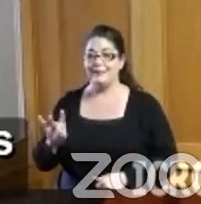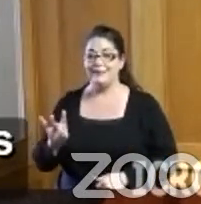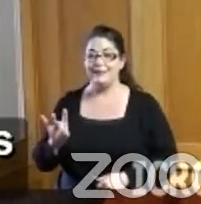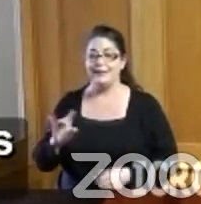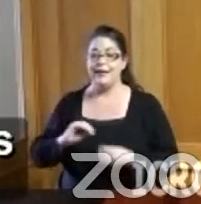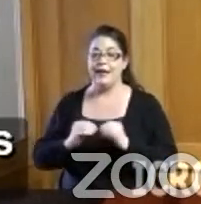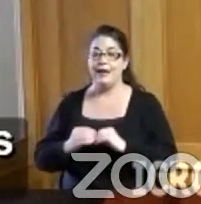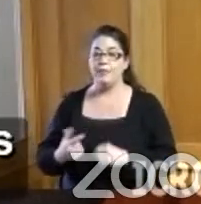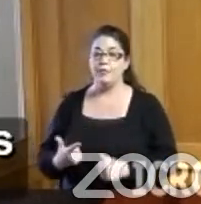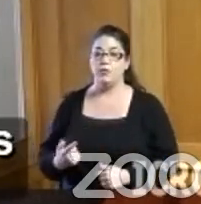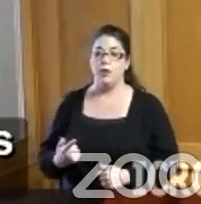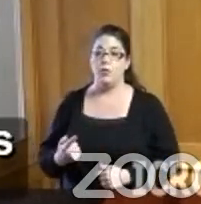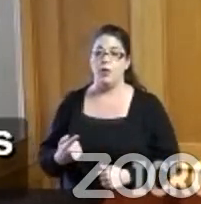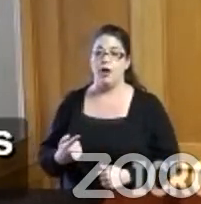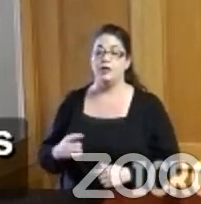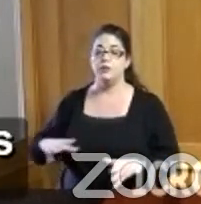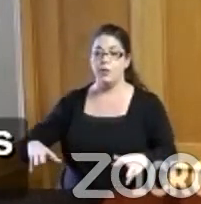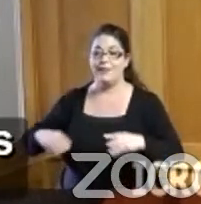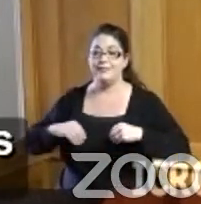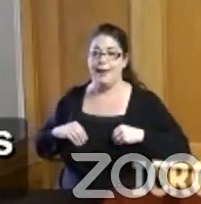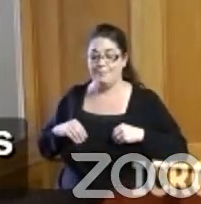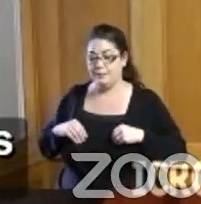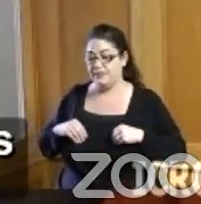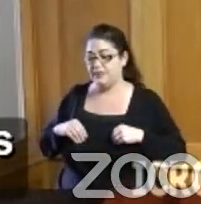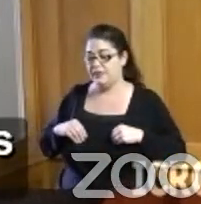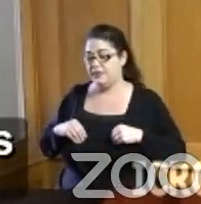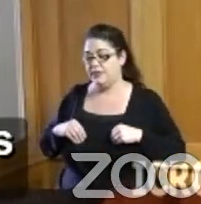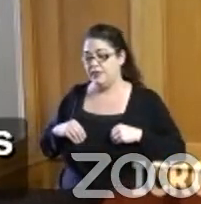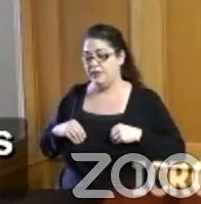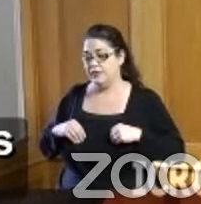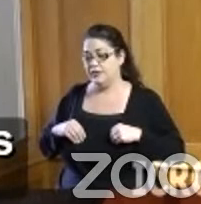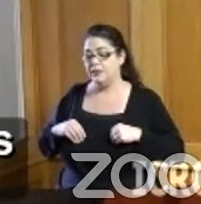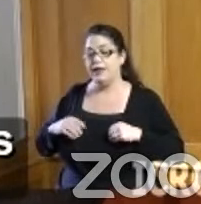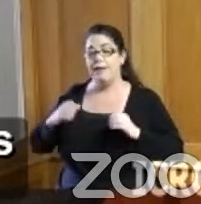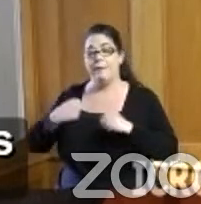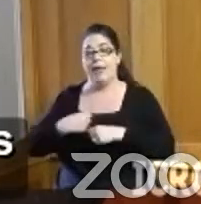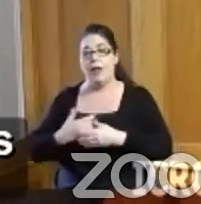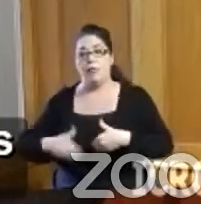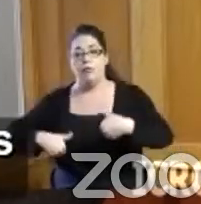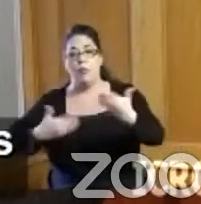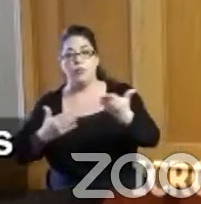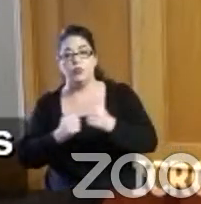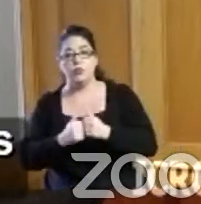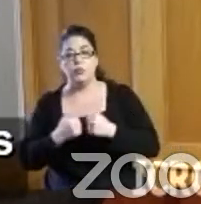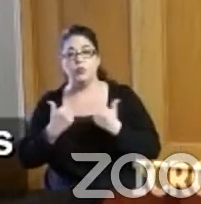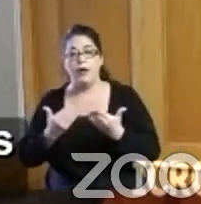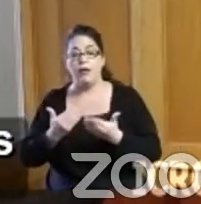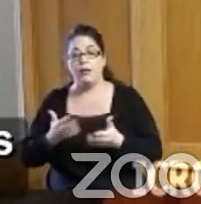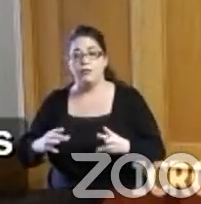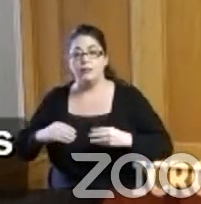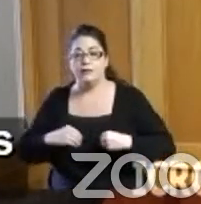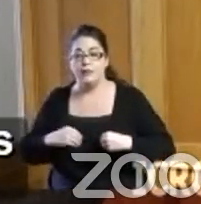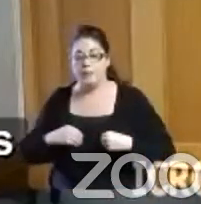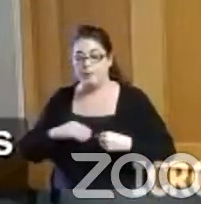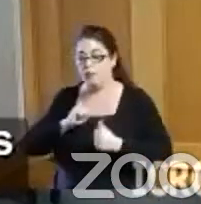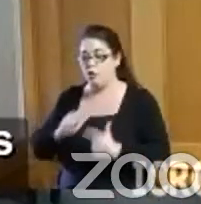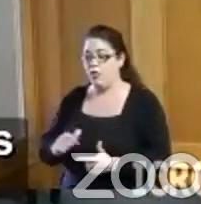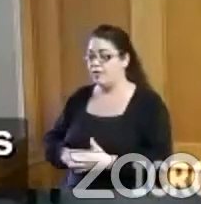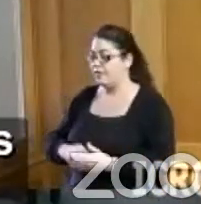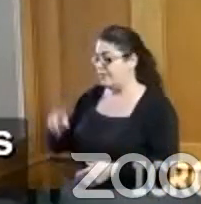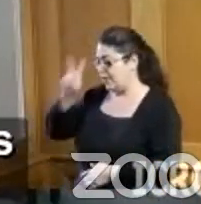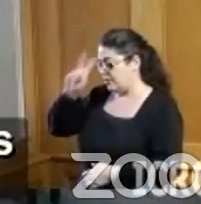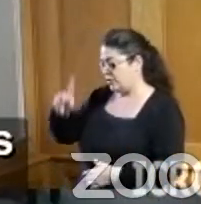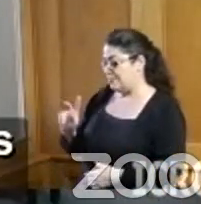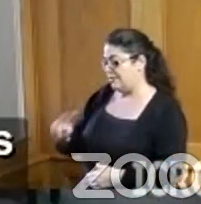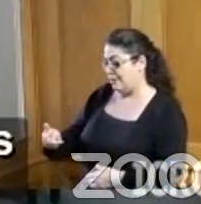item 21 to adopt. I'd like to make a motion to adopt those. Second.